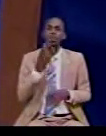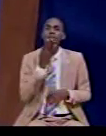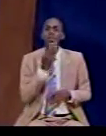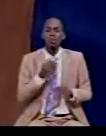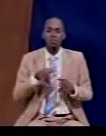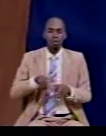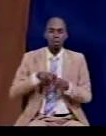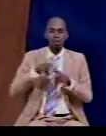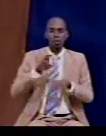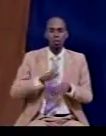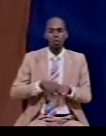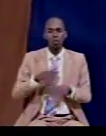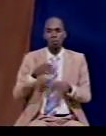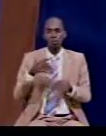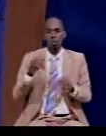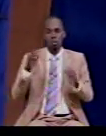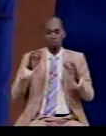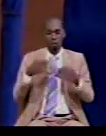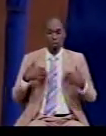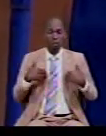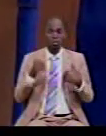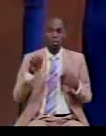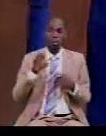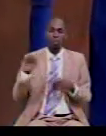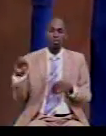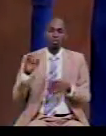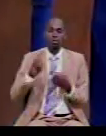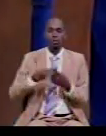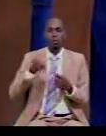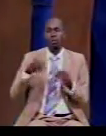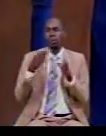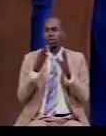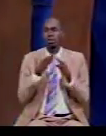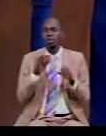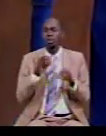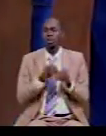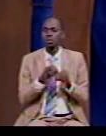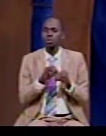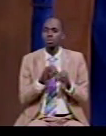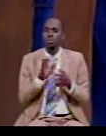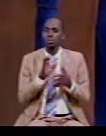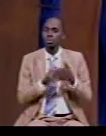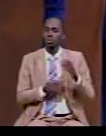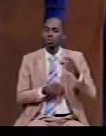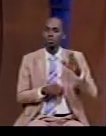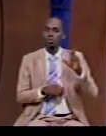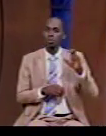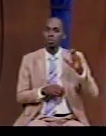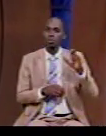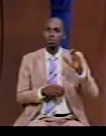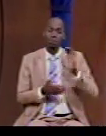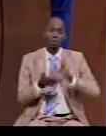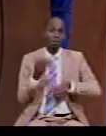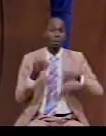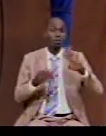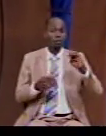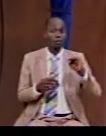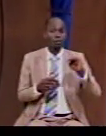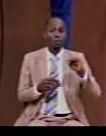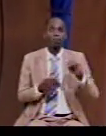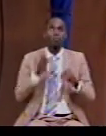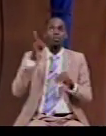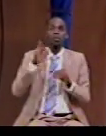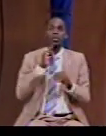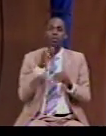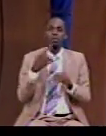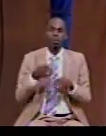humble servant in washing the disciples' feet. And in John chapter 14, he is the way, the truth, and the life. He's the blessed consoler. In John chapter